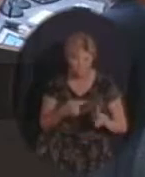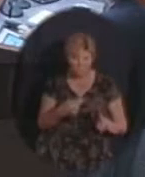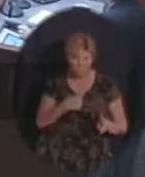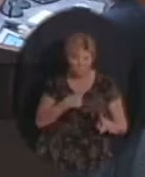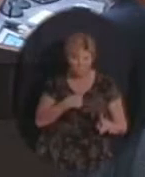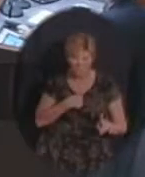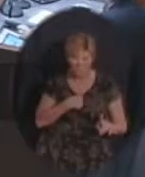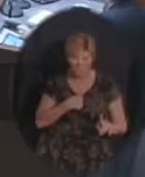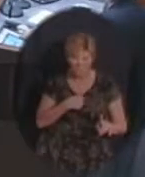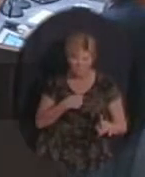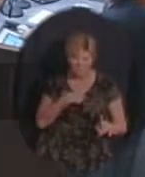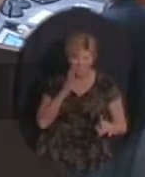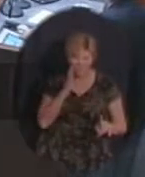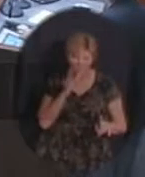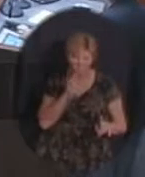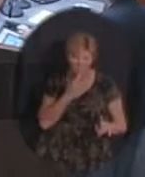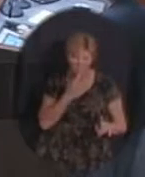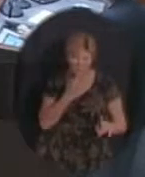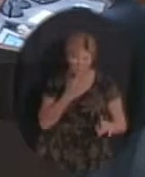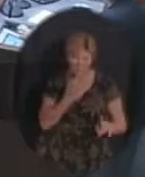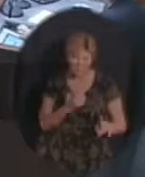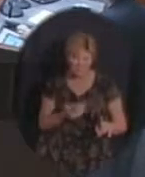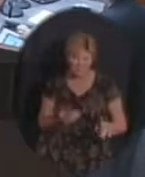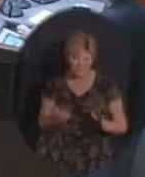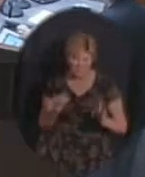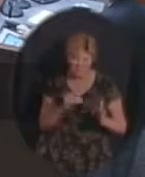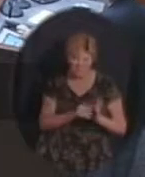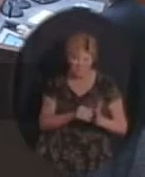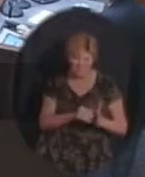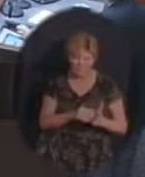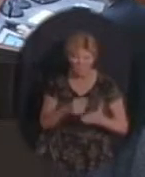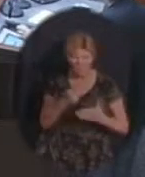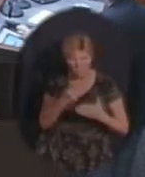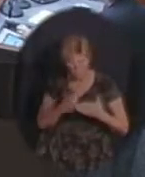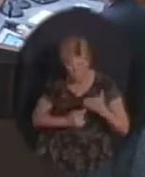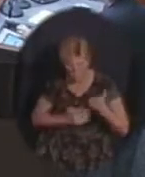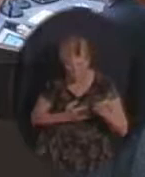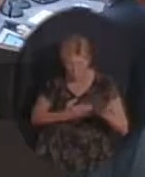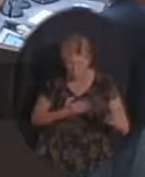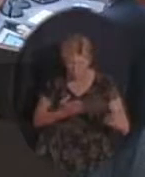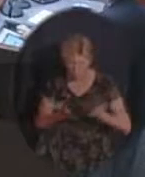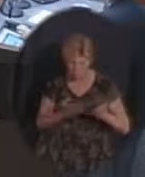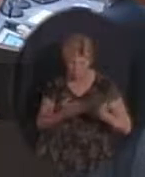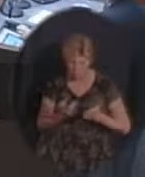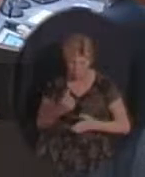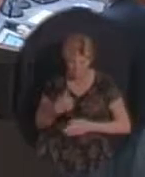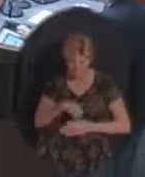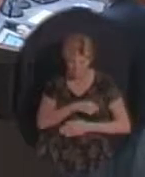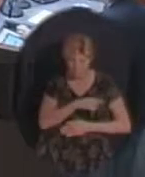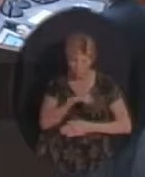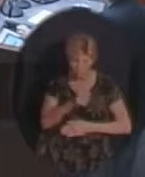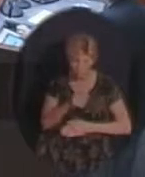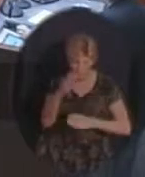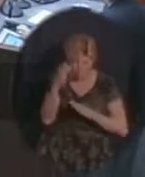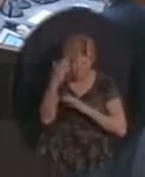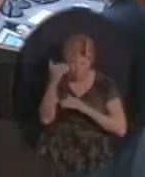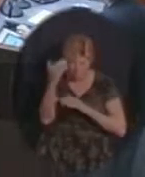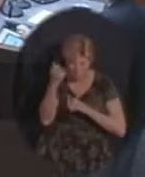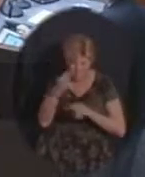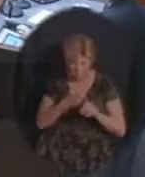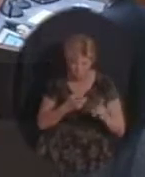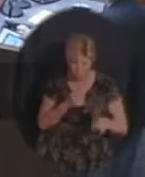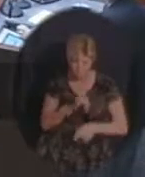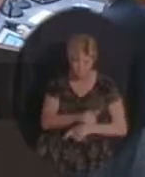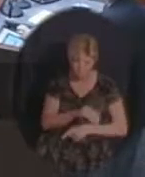a definitive agreement as to what are the services that we're going to expect from whomever the broker is that we move forward. As we